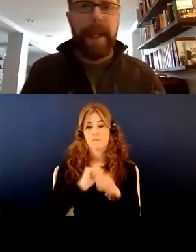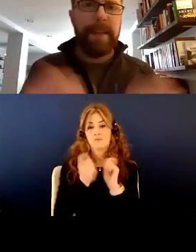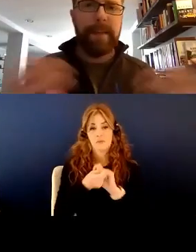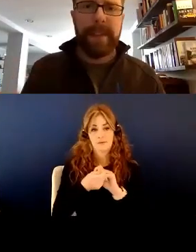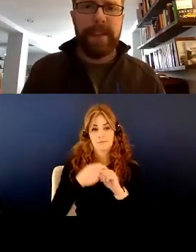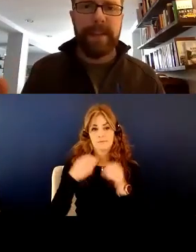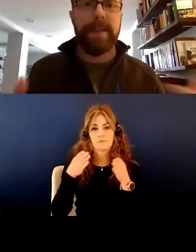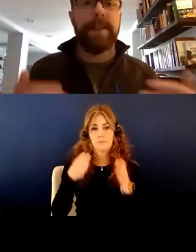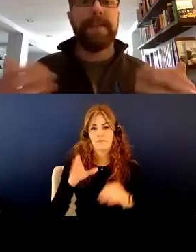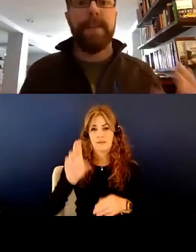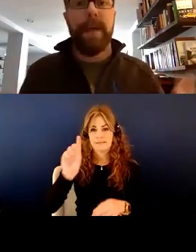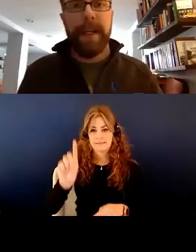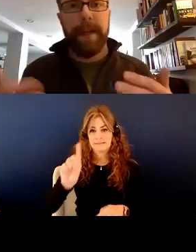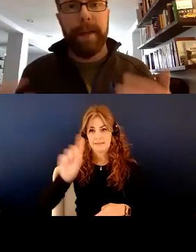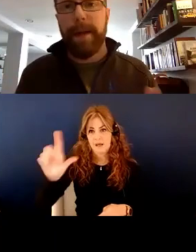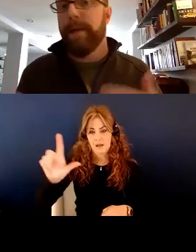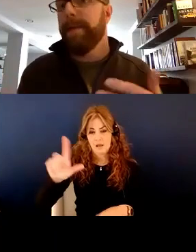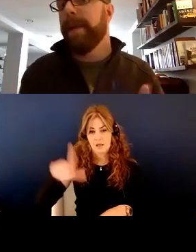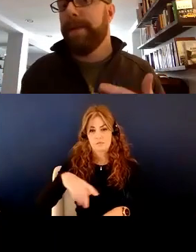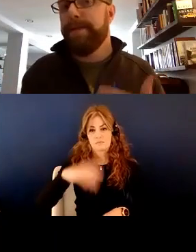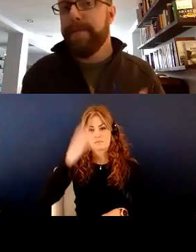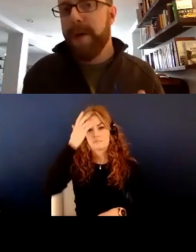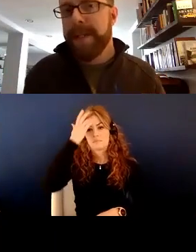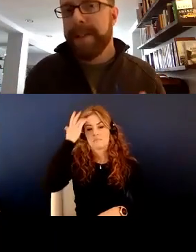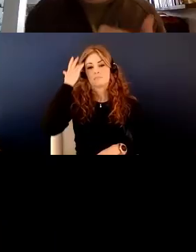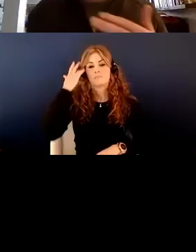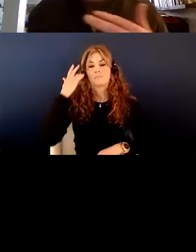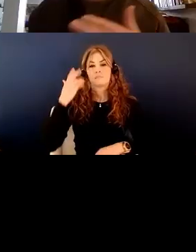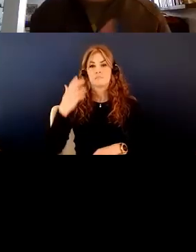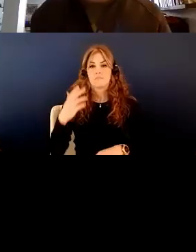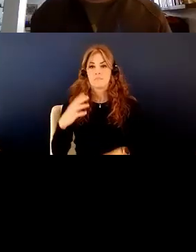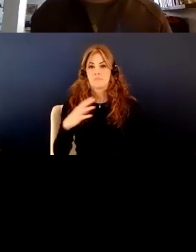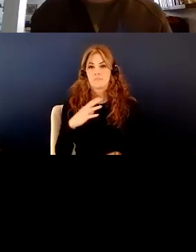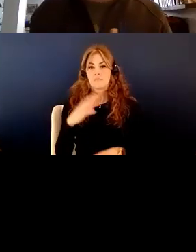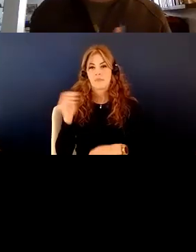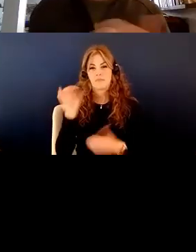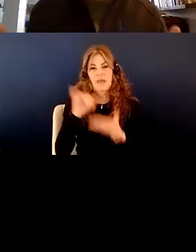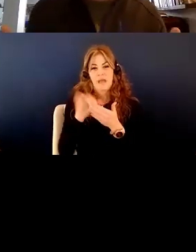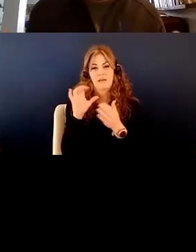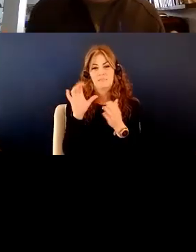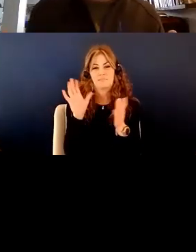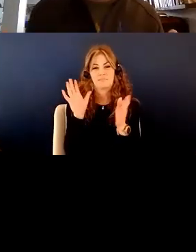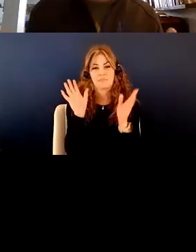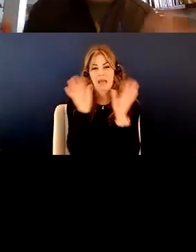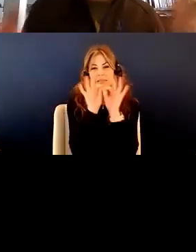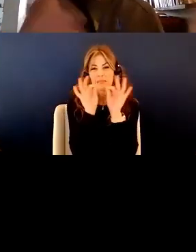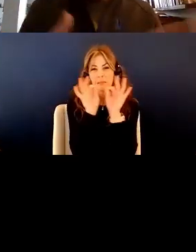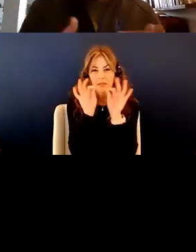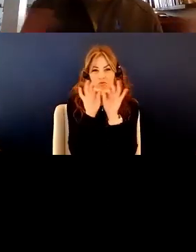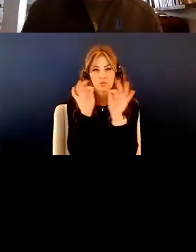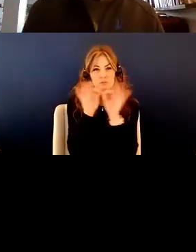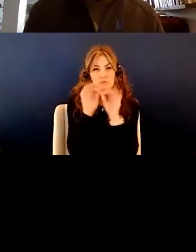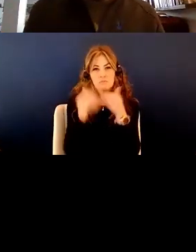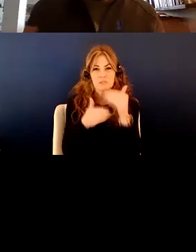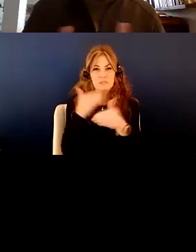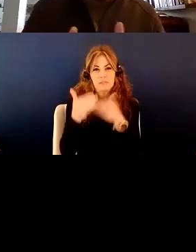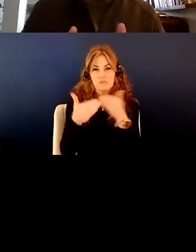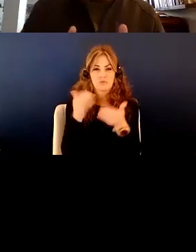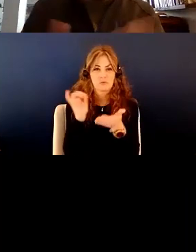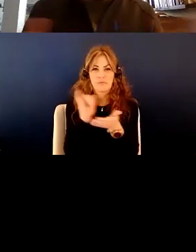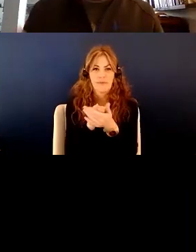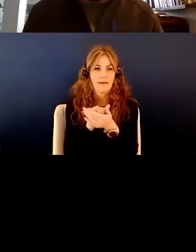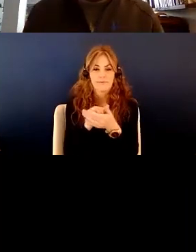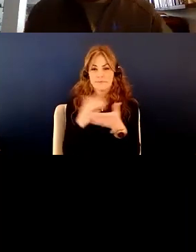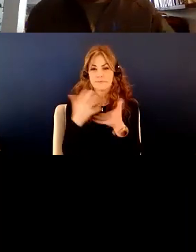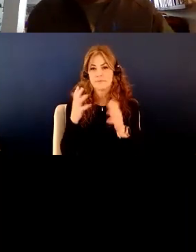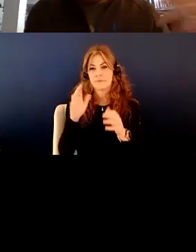this case, which is the Dersimonian and Laird, or method of moments estimation procedure for tau squared. And that's just kind of that